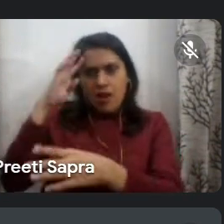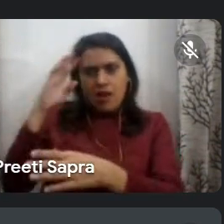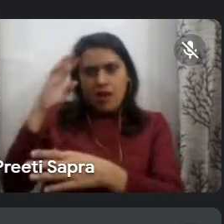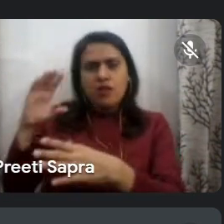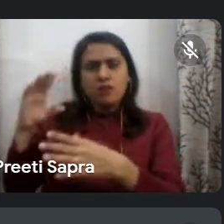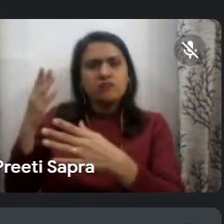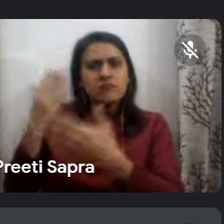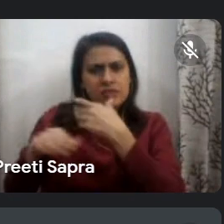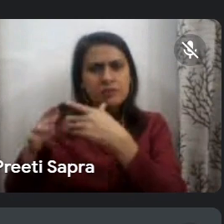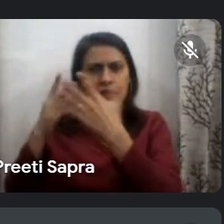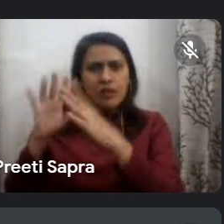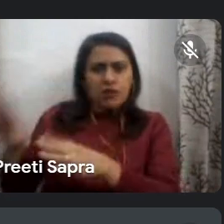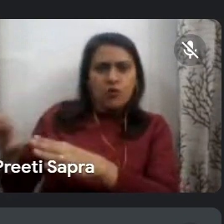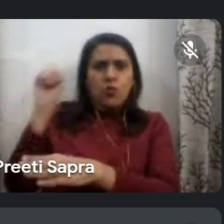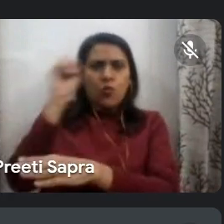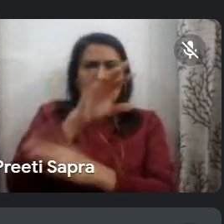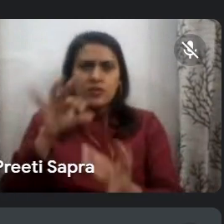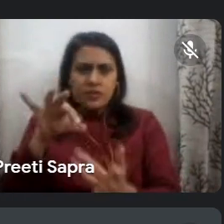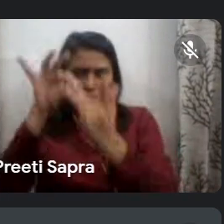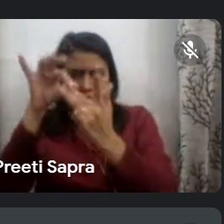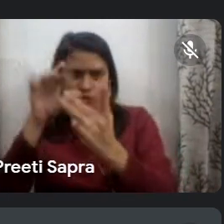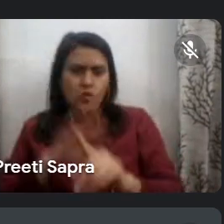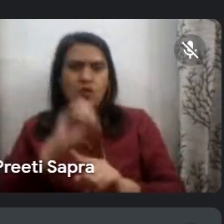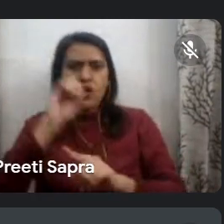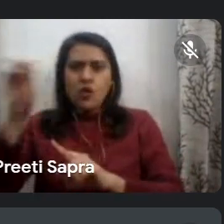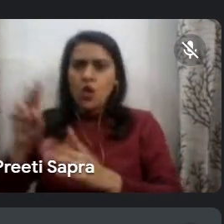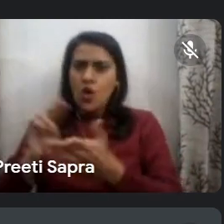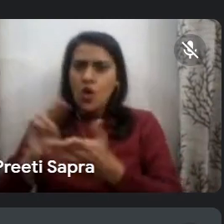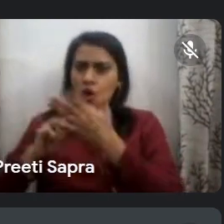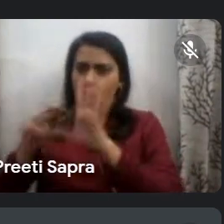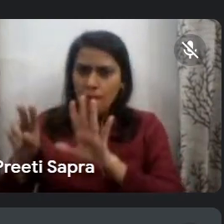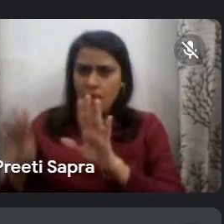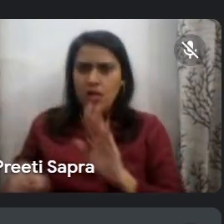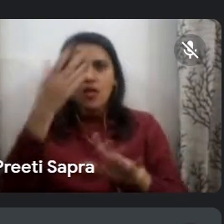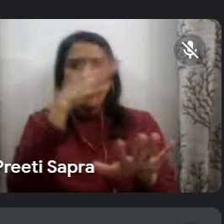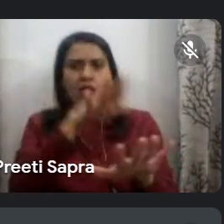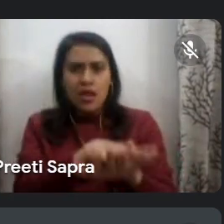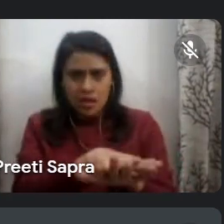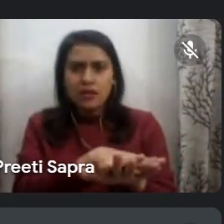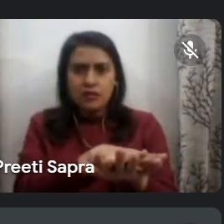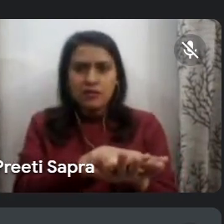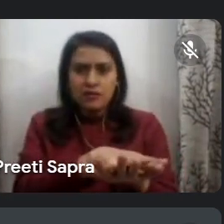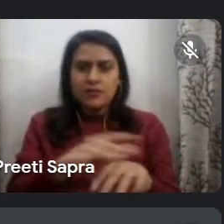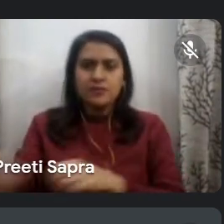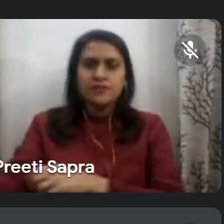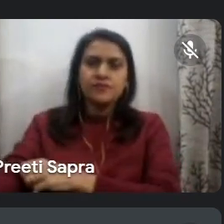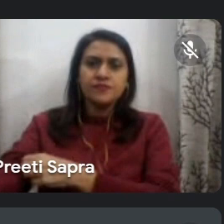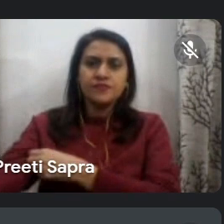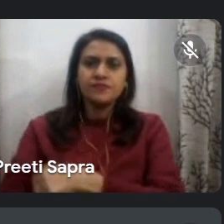think isn't often admitted. I think while we as people who are